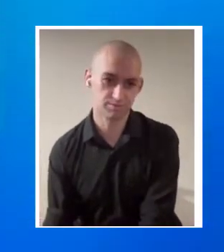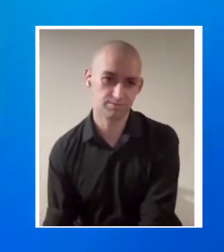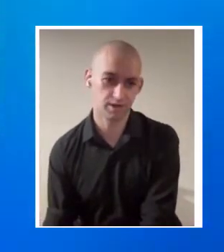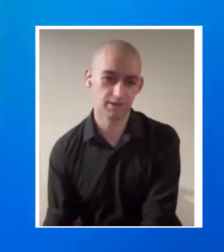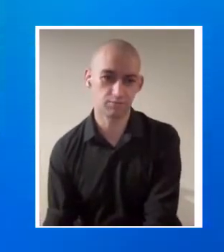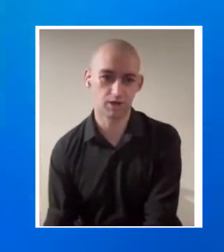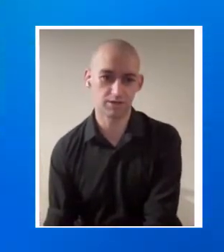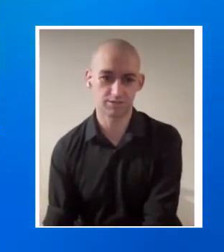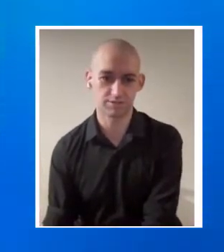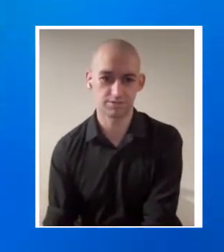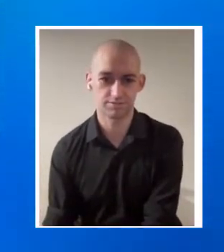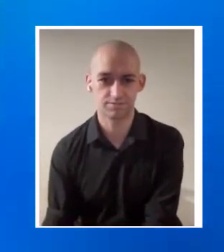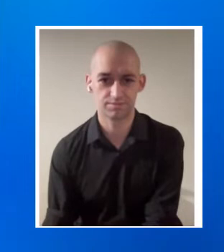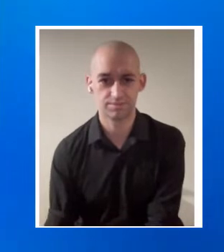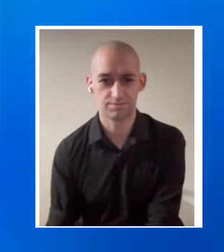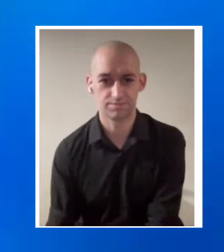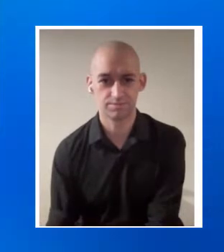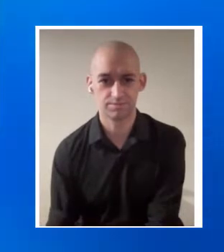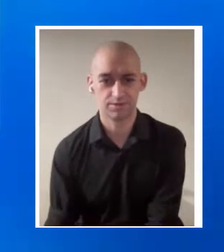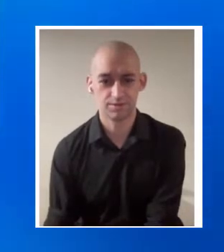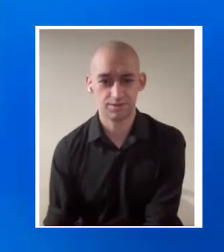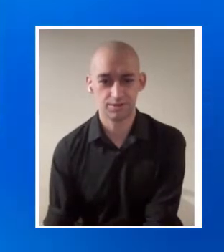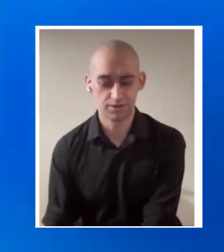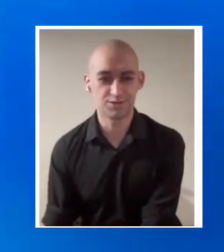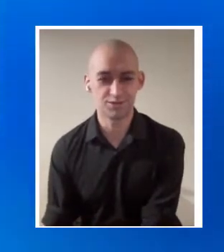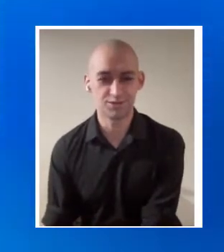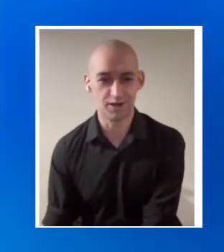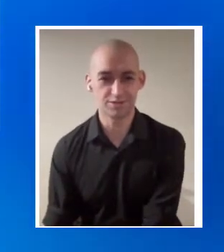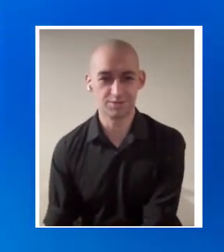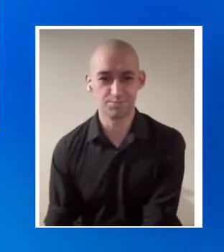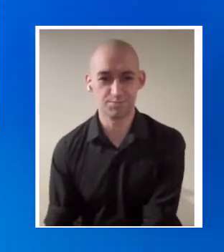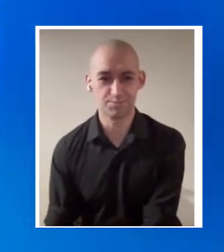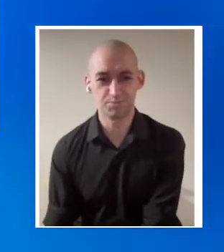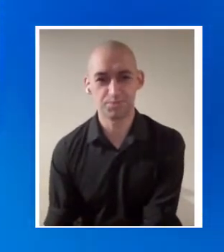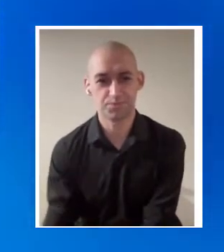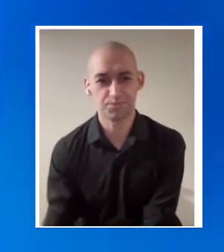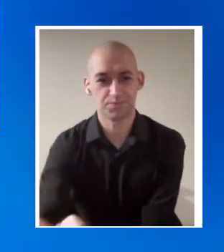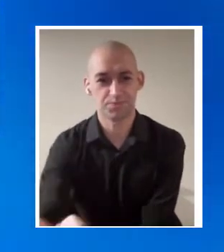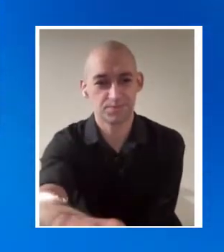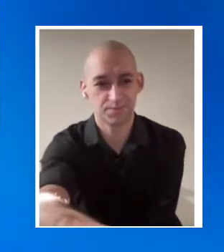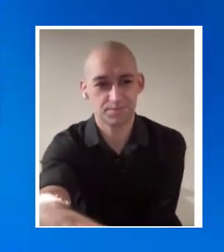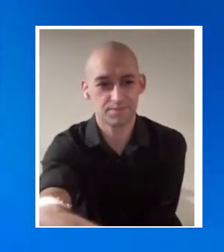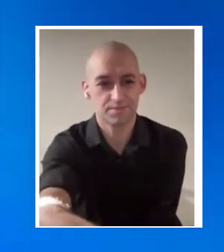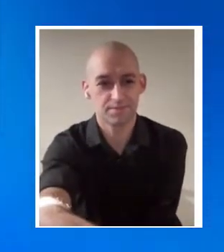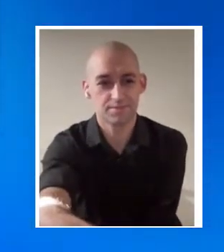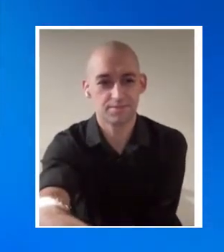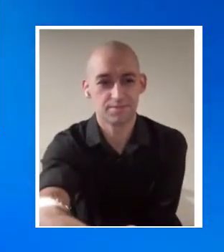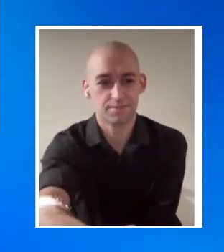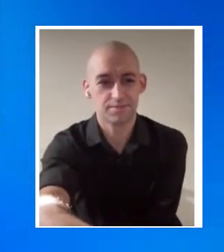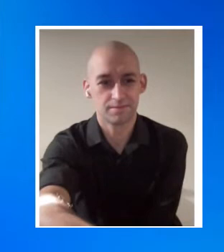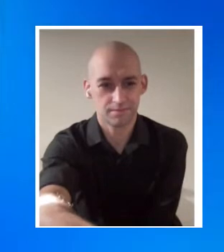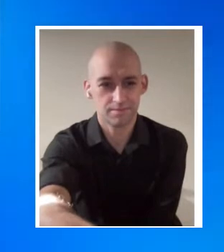smart. Like $100 isn't gonna make a difference. Right. $30. About 25,000.